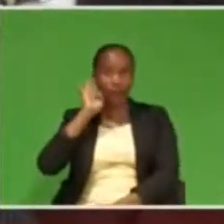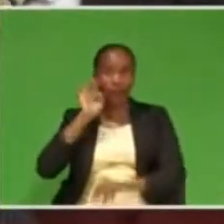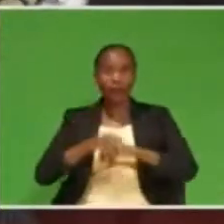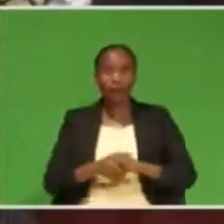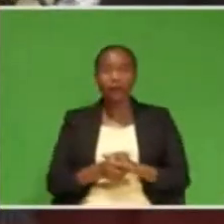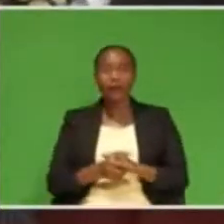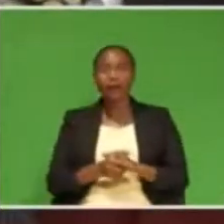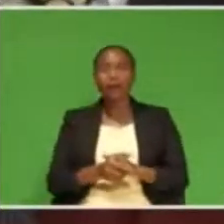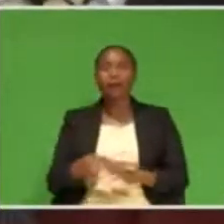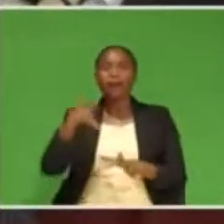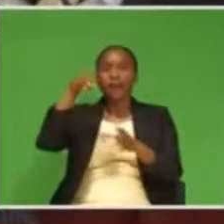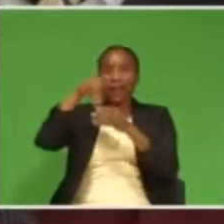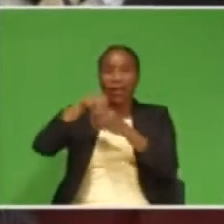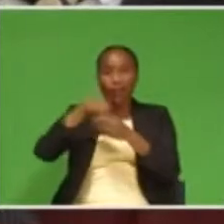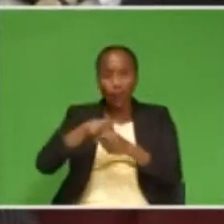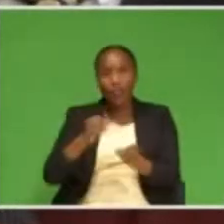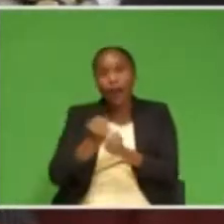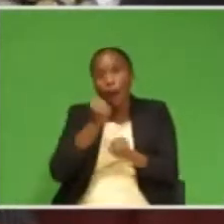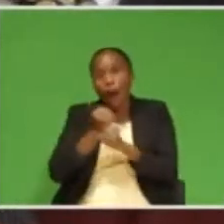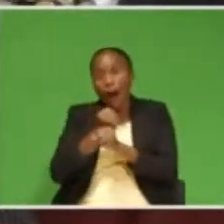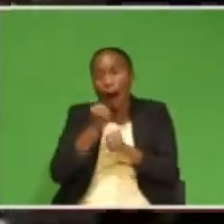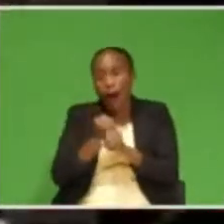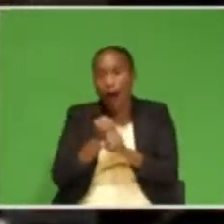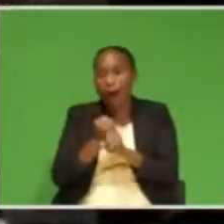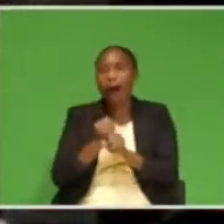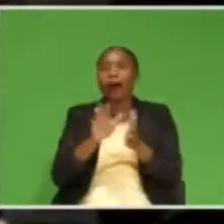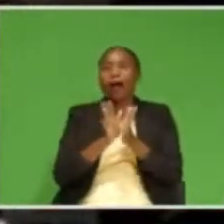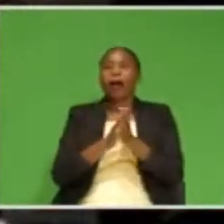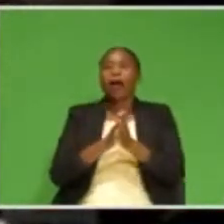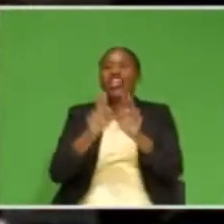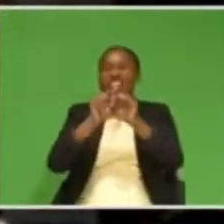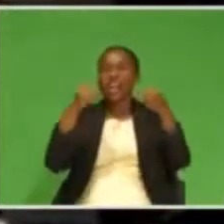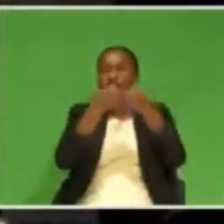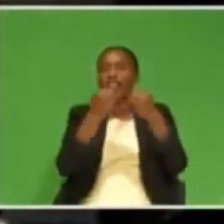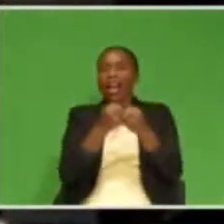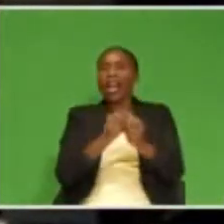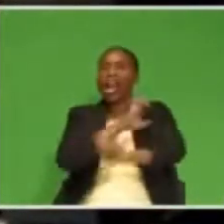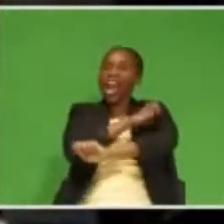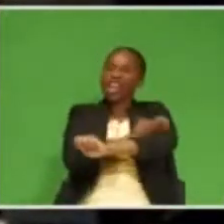including the work of the National Energy Crisis Committee.